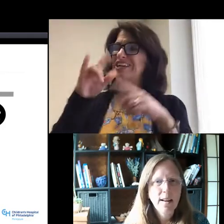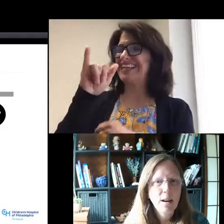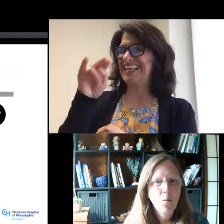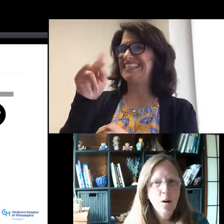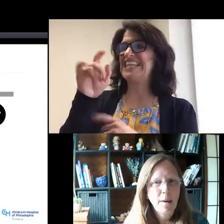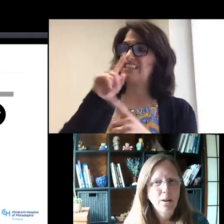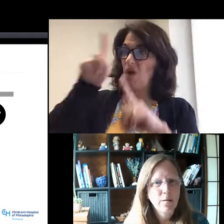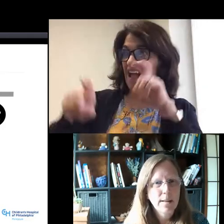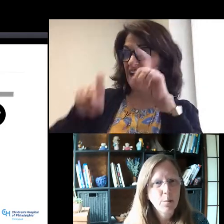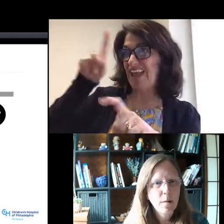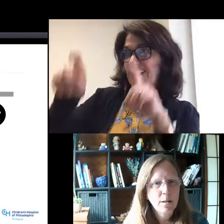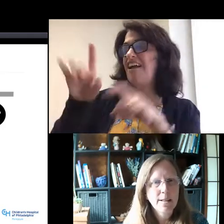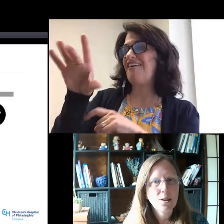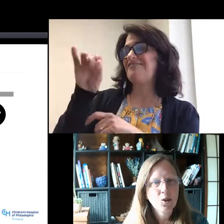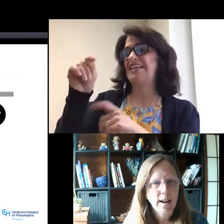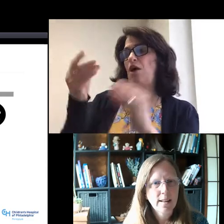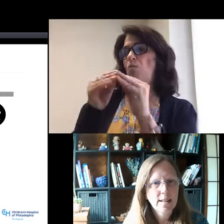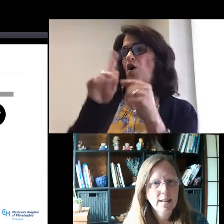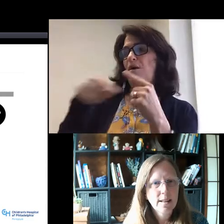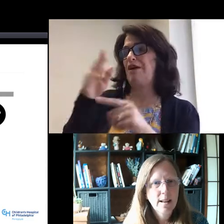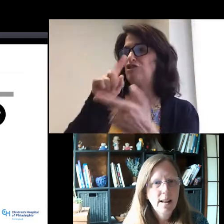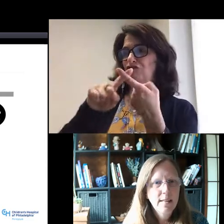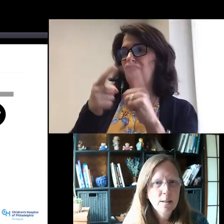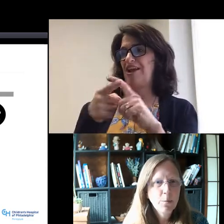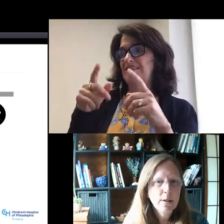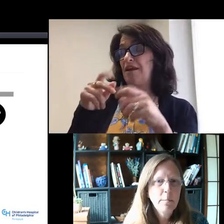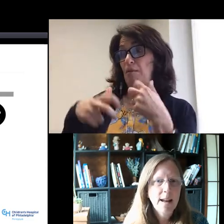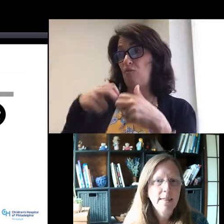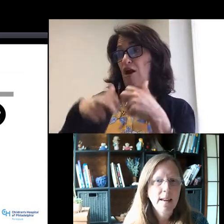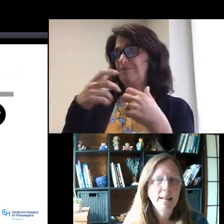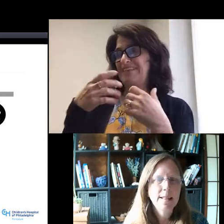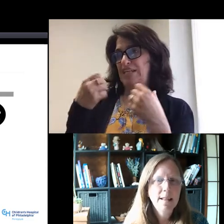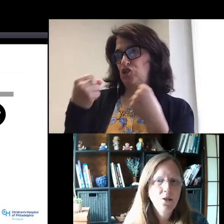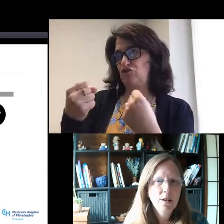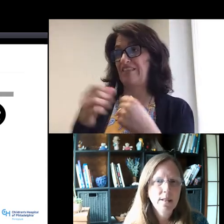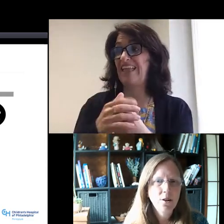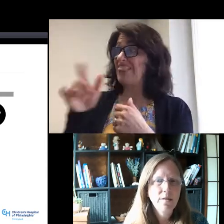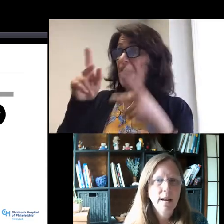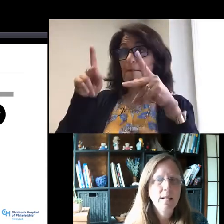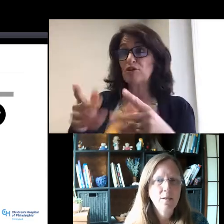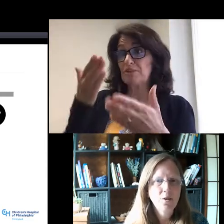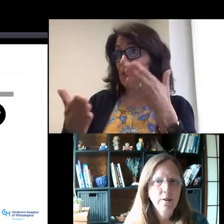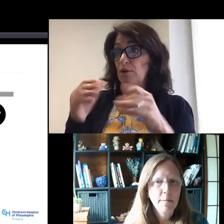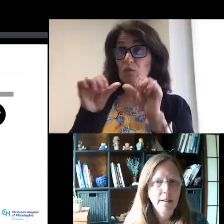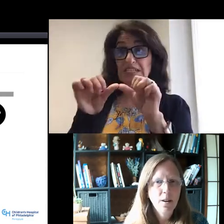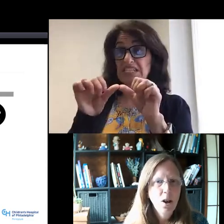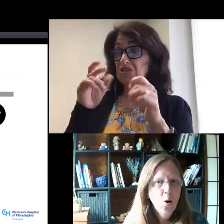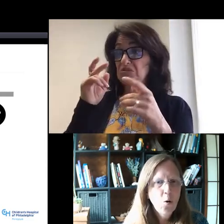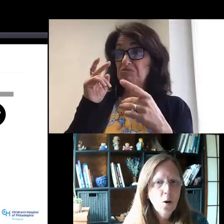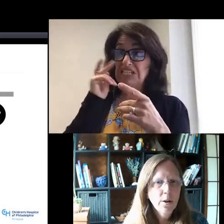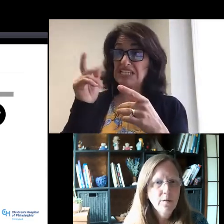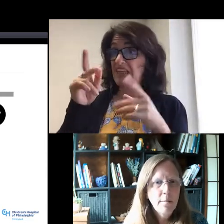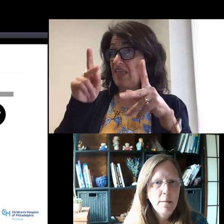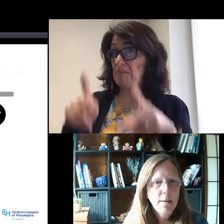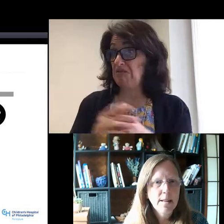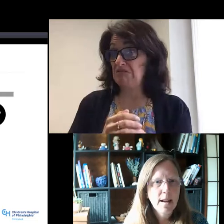and find out more about your friend's problems and strengths. This person might then continue to see your friend for treatment,